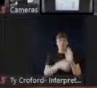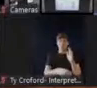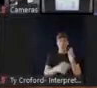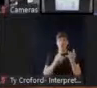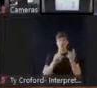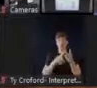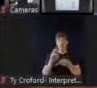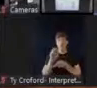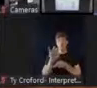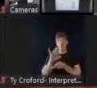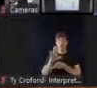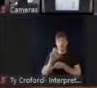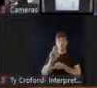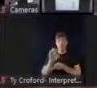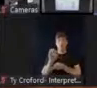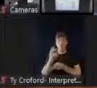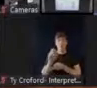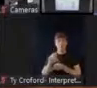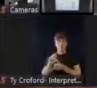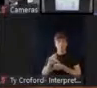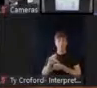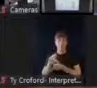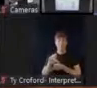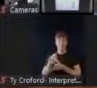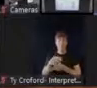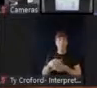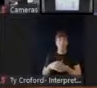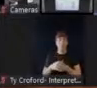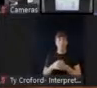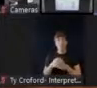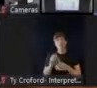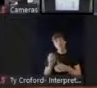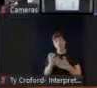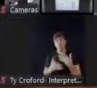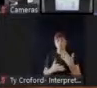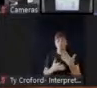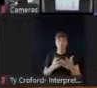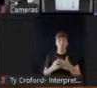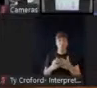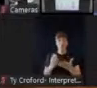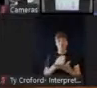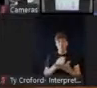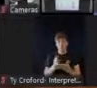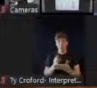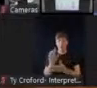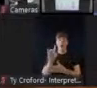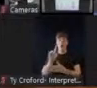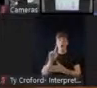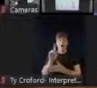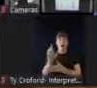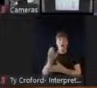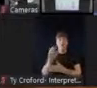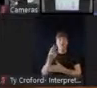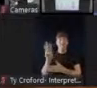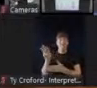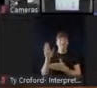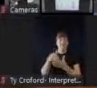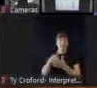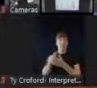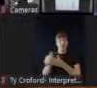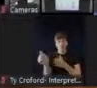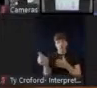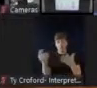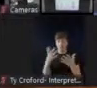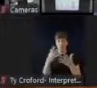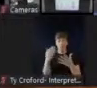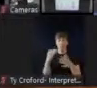And so theirs, they've budgeted 166 for a while, but from what I gathered, it's just a flat